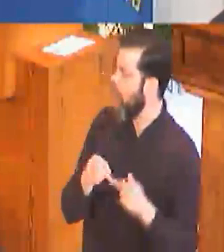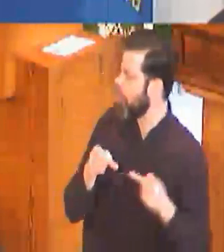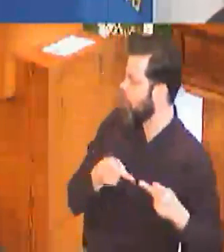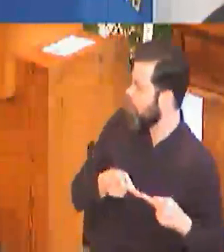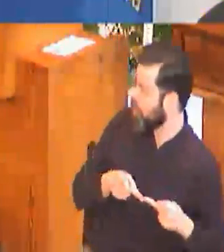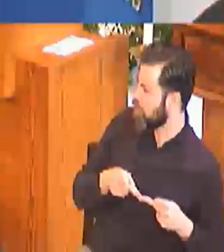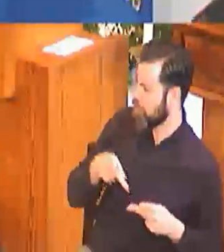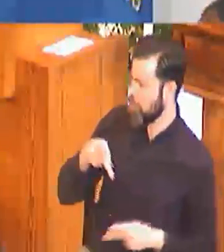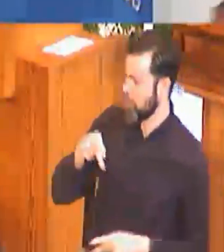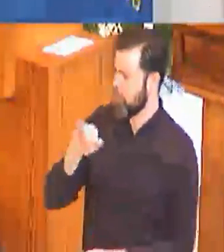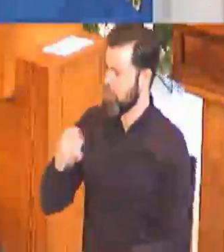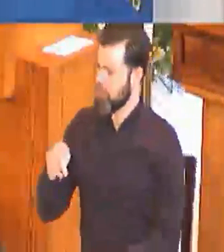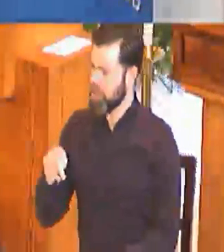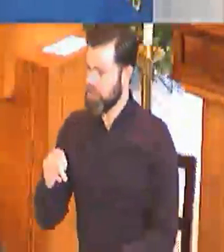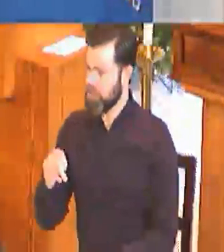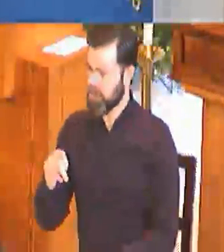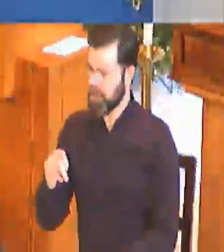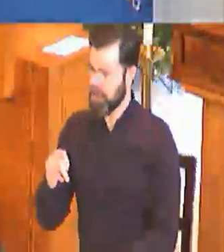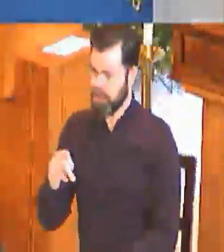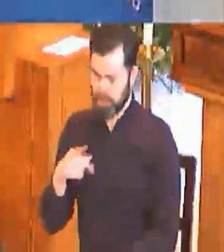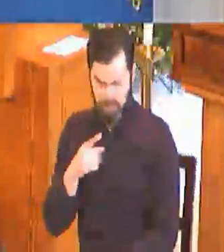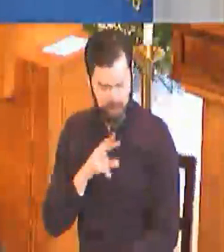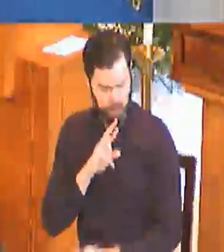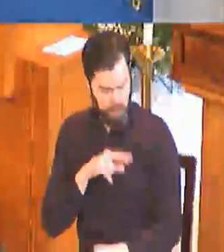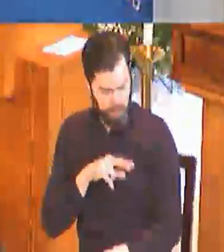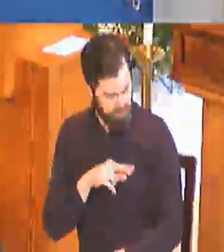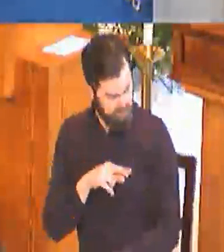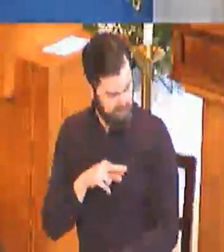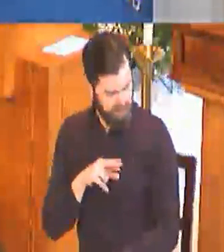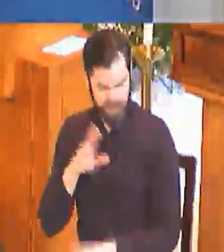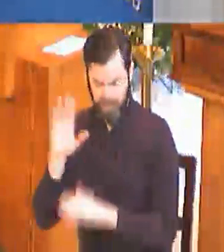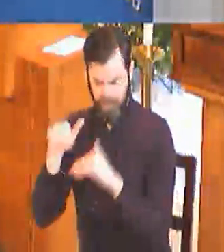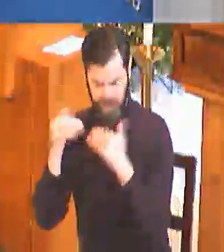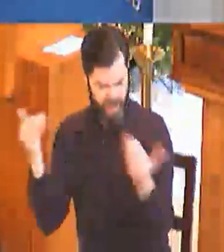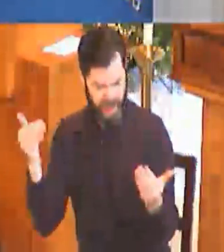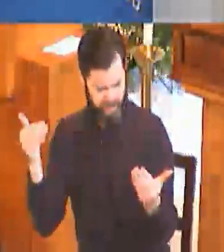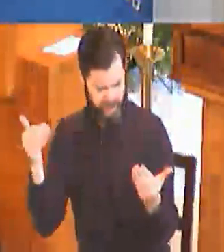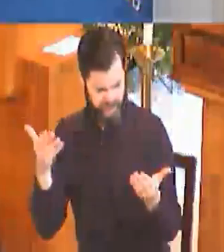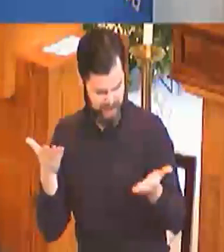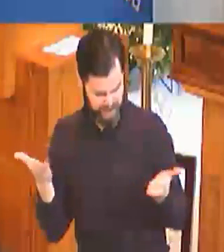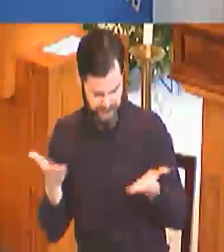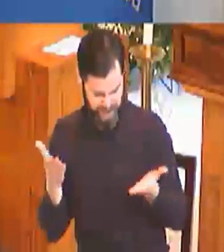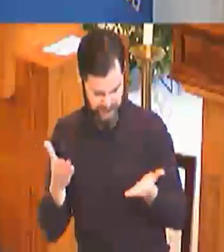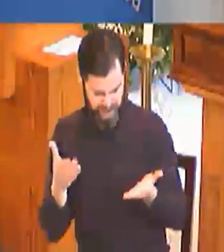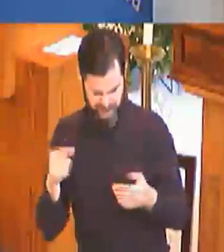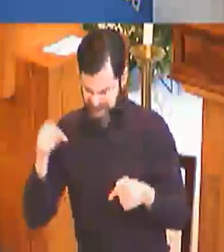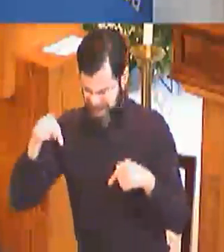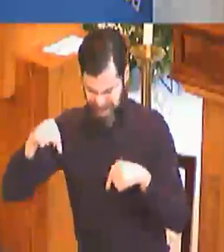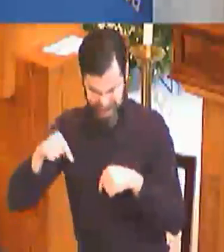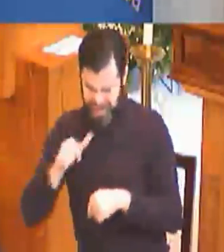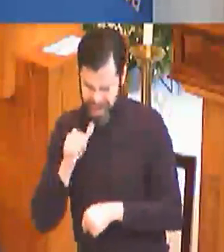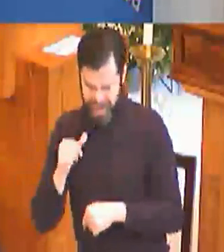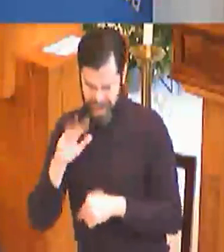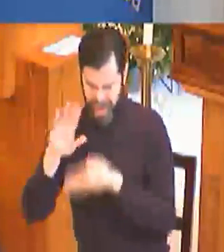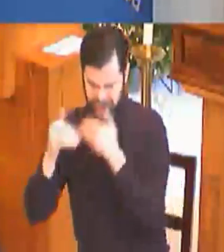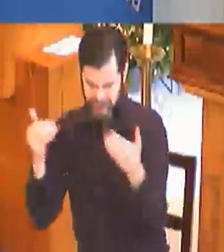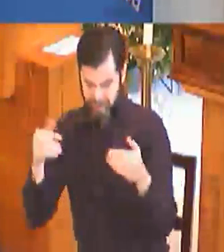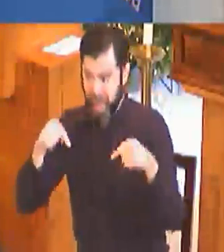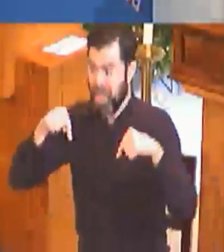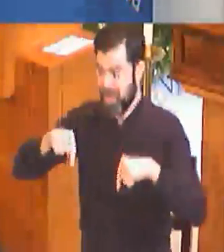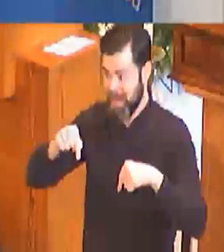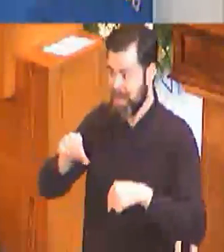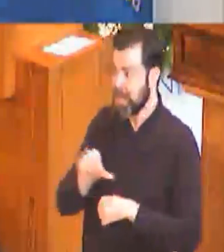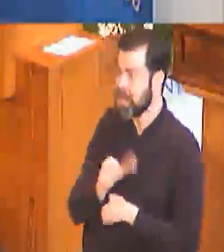response, heaven? What made you think that you were in heaven? This is the other